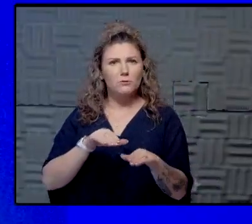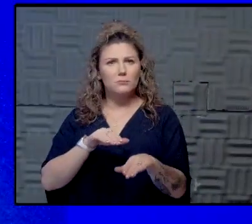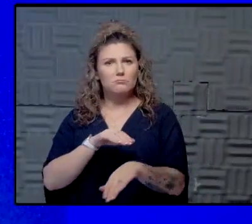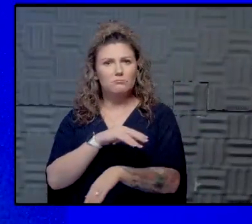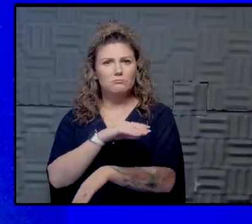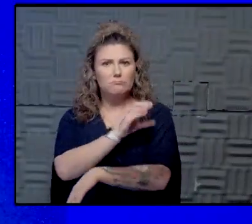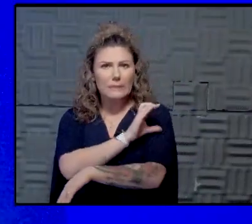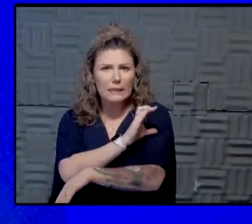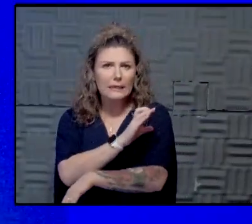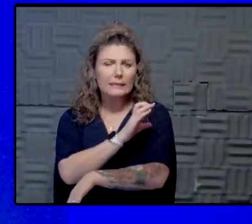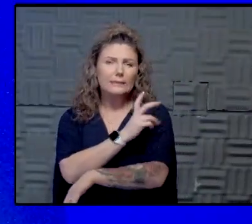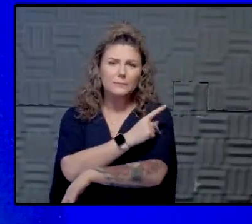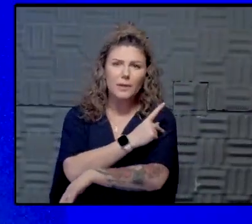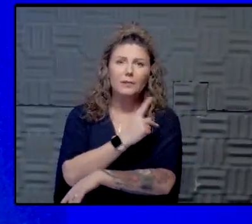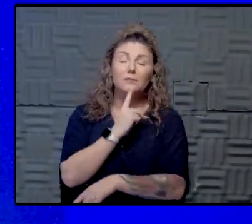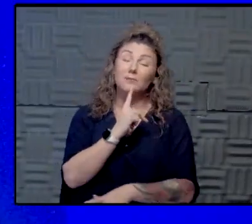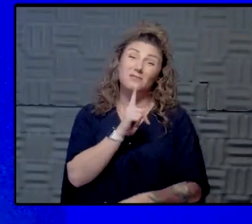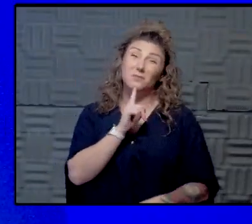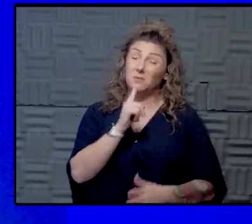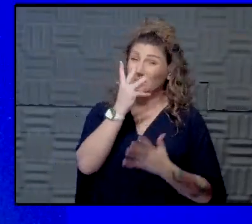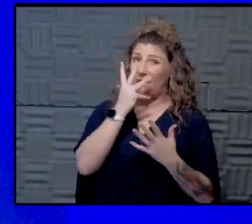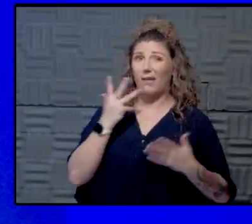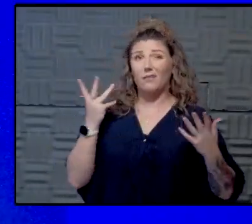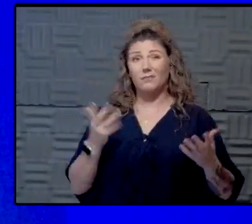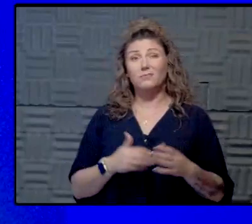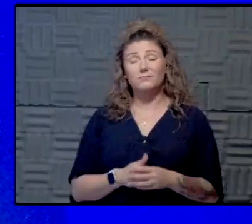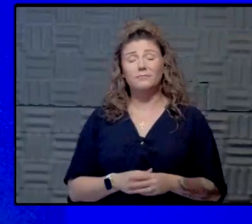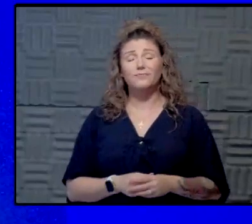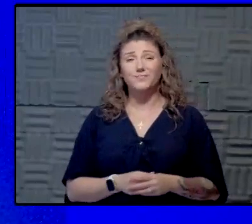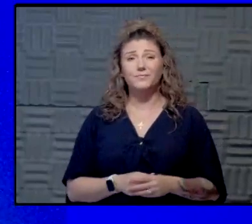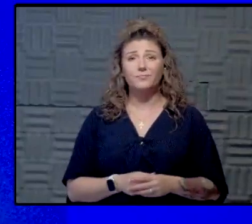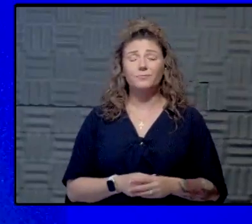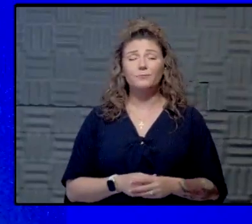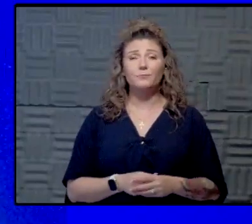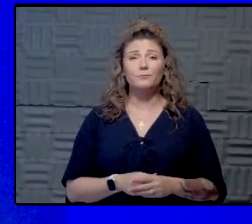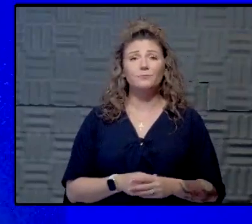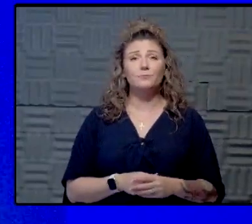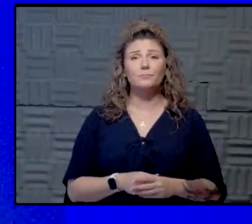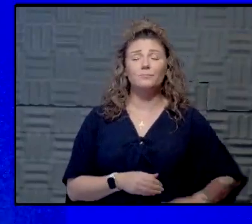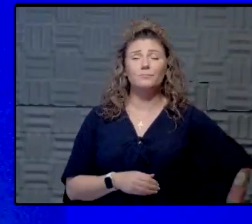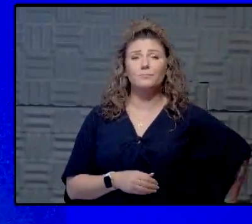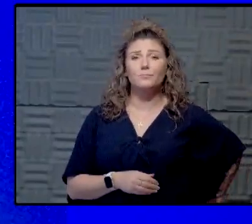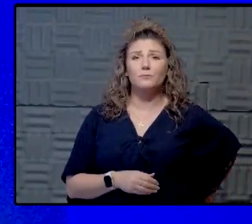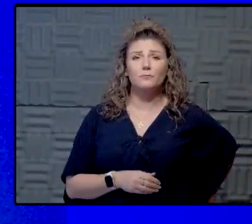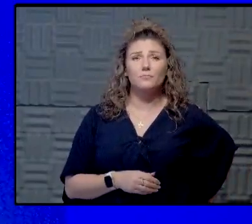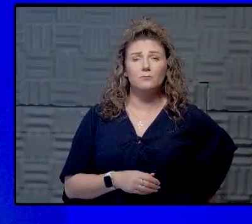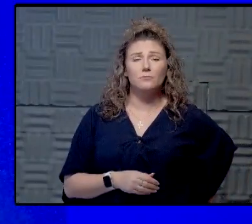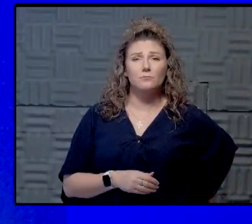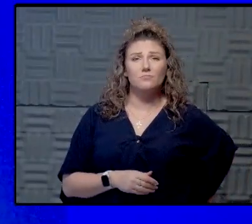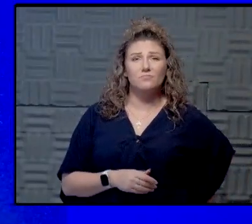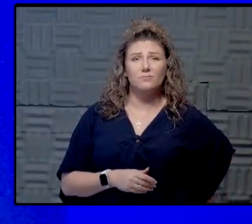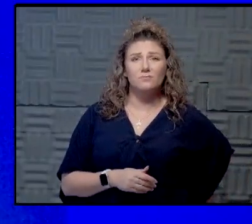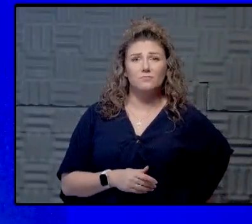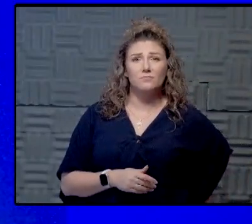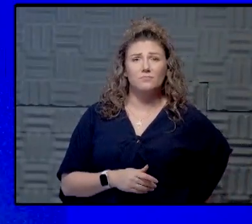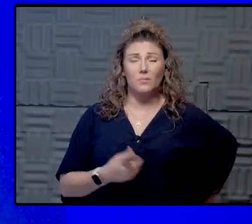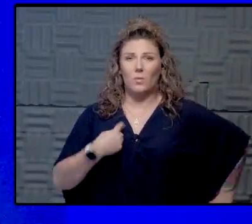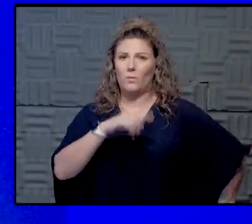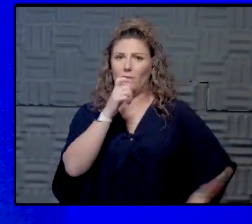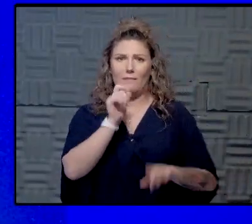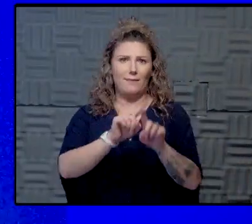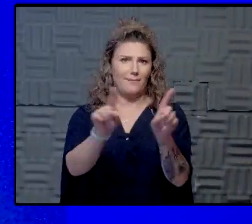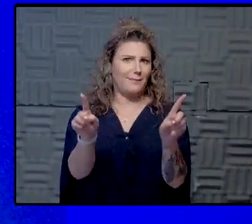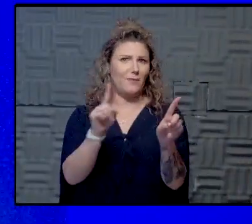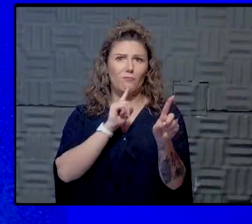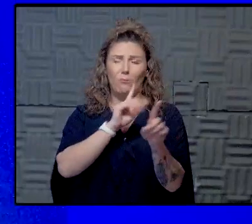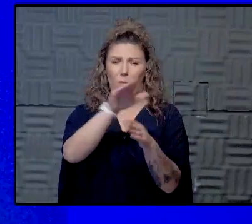It's really sad. I don't know how else to put it. It's really sad is that we are not unique in this. This is across the country,